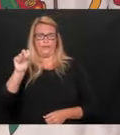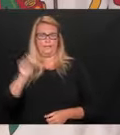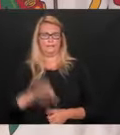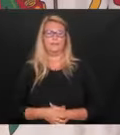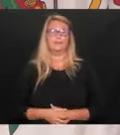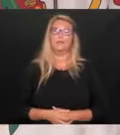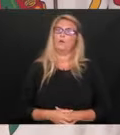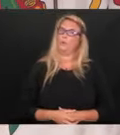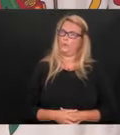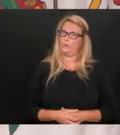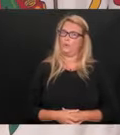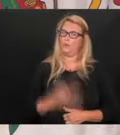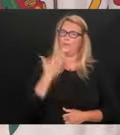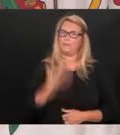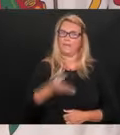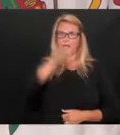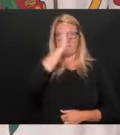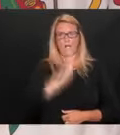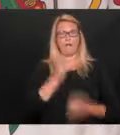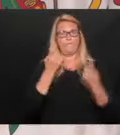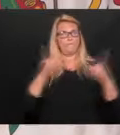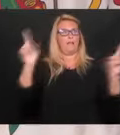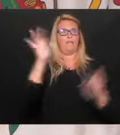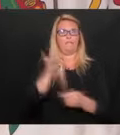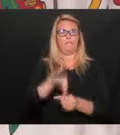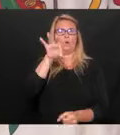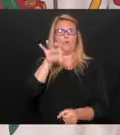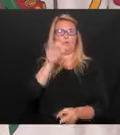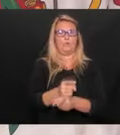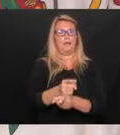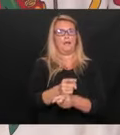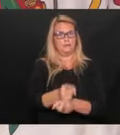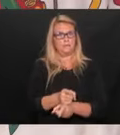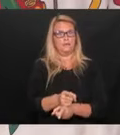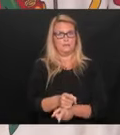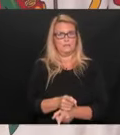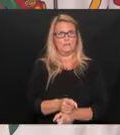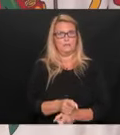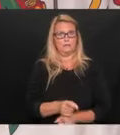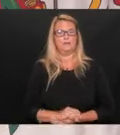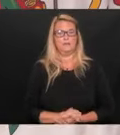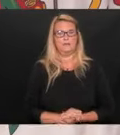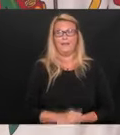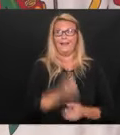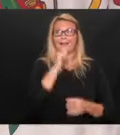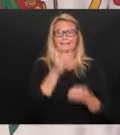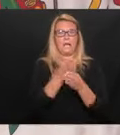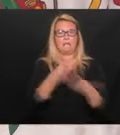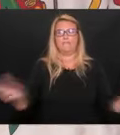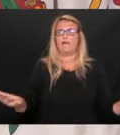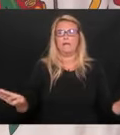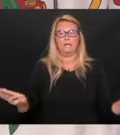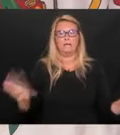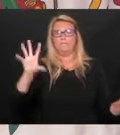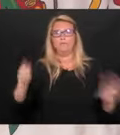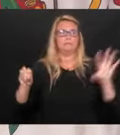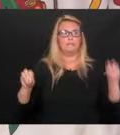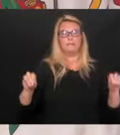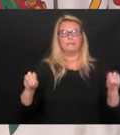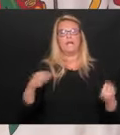Thank God we've absolutely got a vote. It's just not straight down party lines. You know, I congratulate